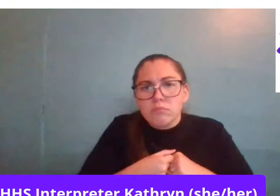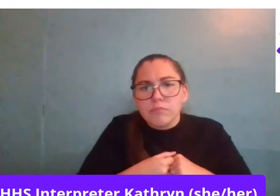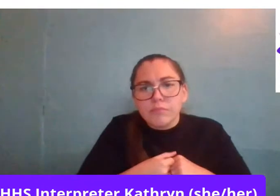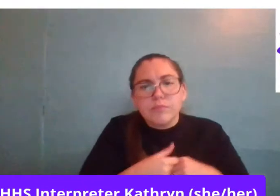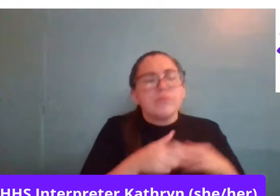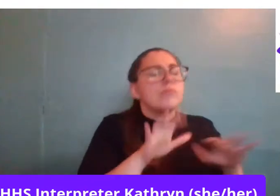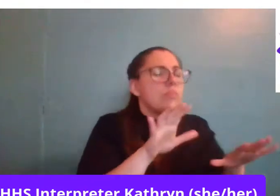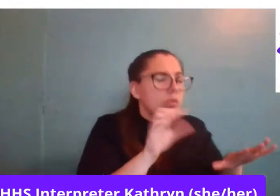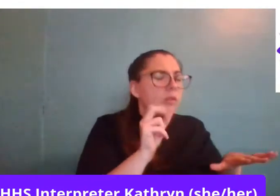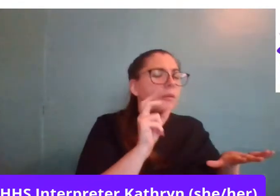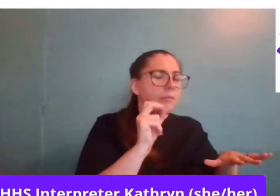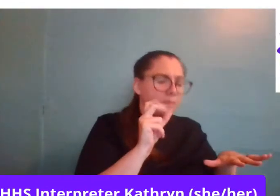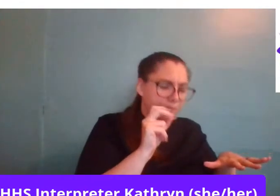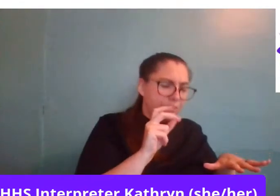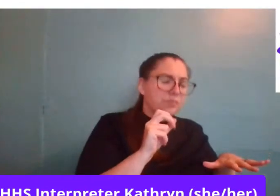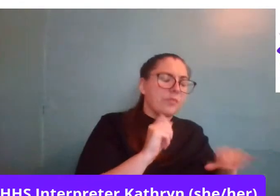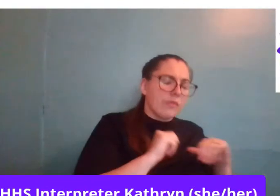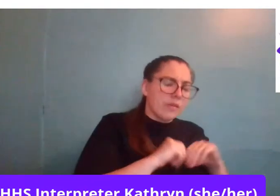here is